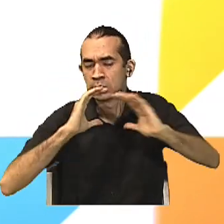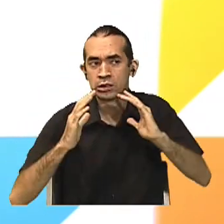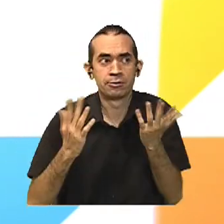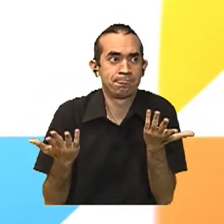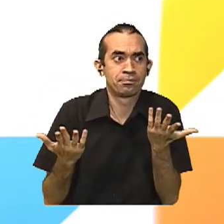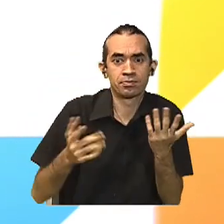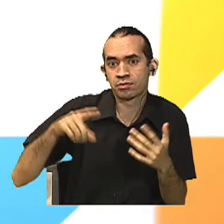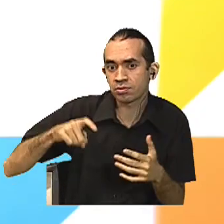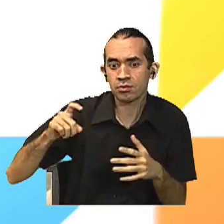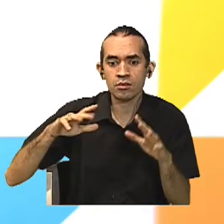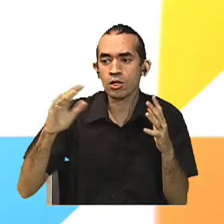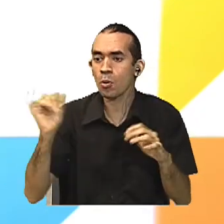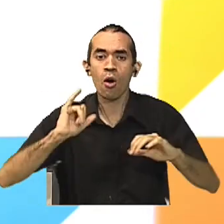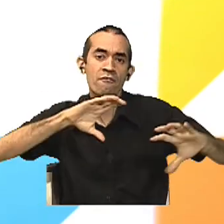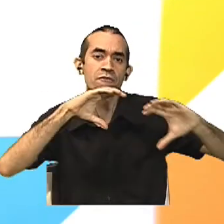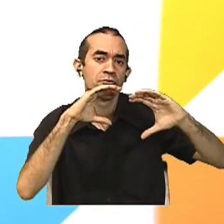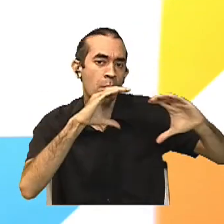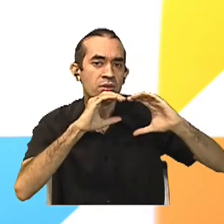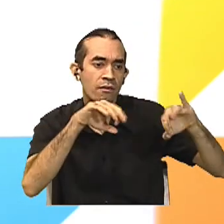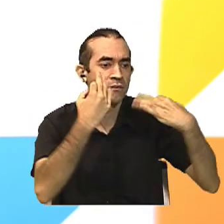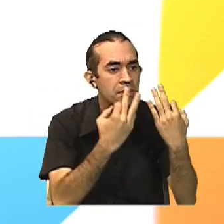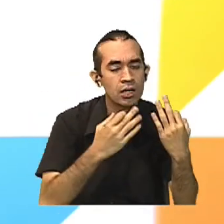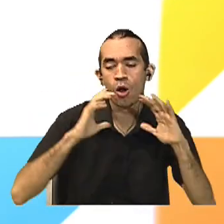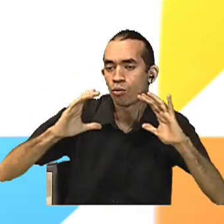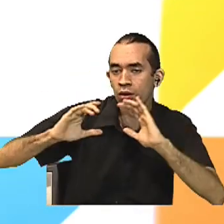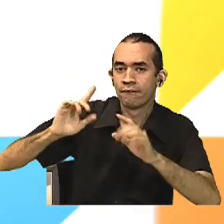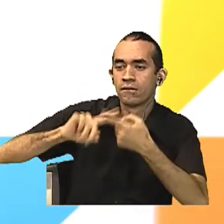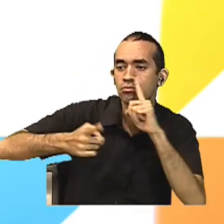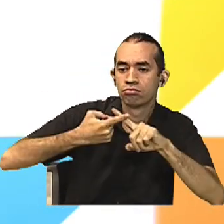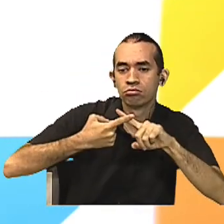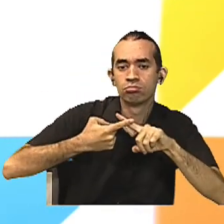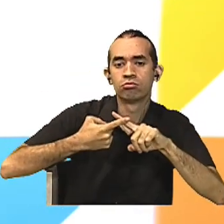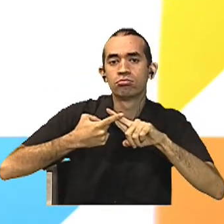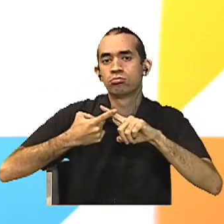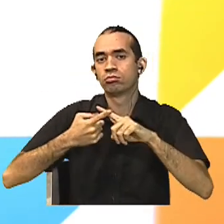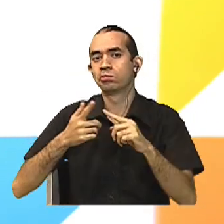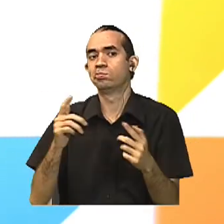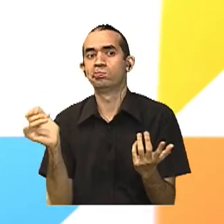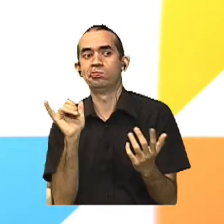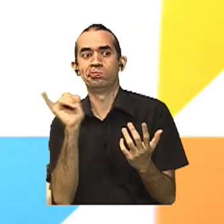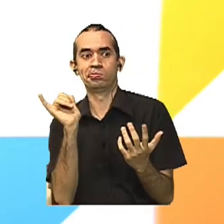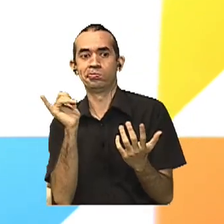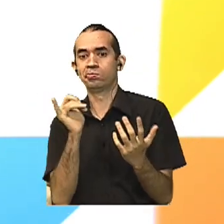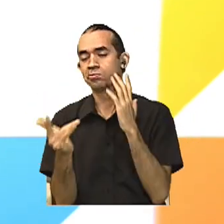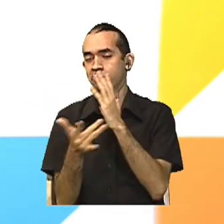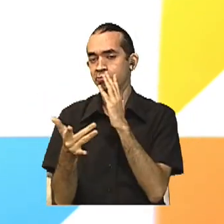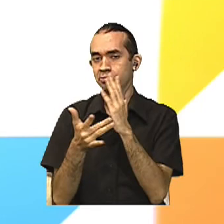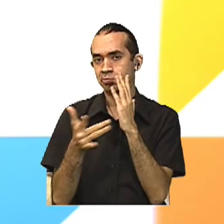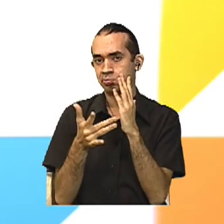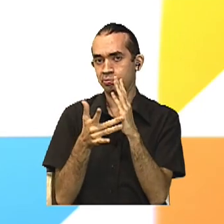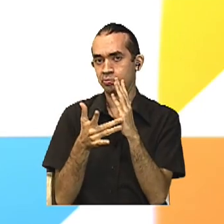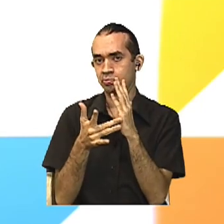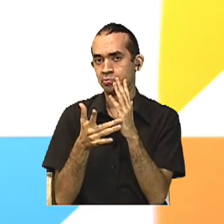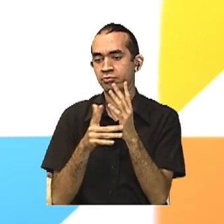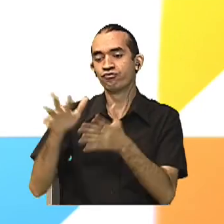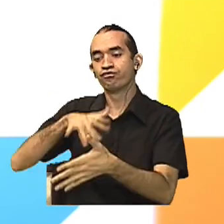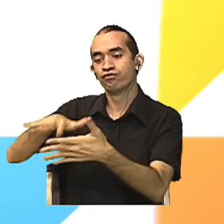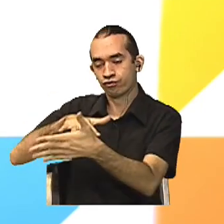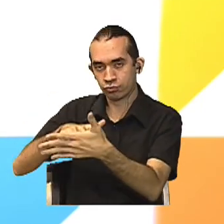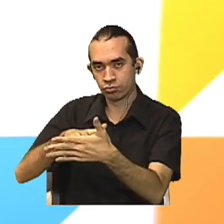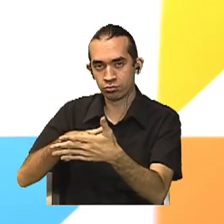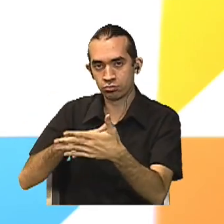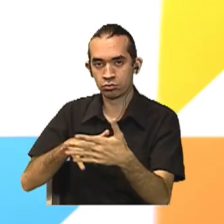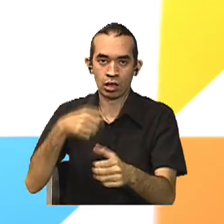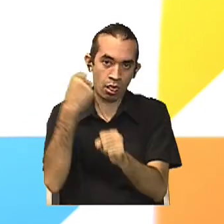with our family, with our friends. We use the technology to study and